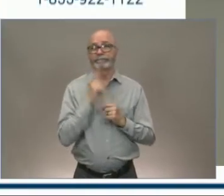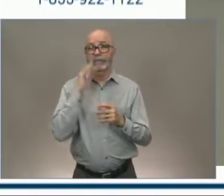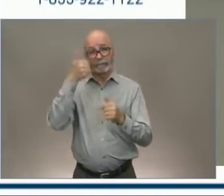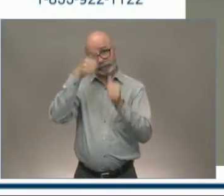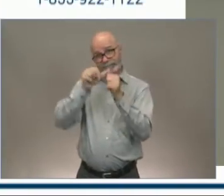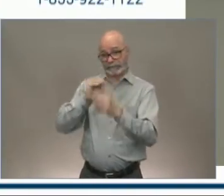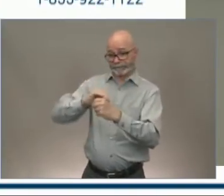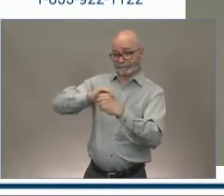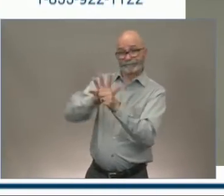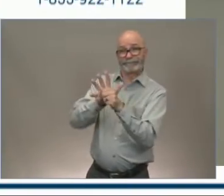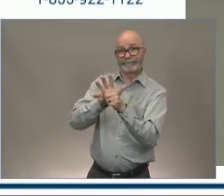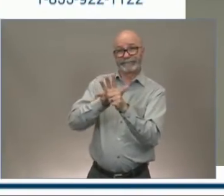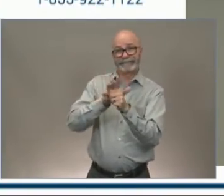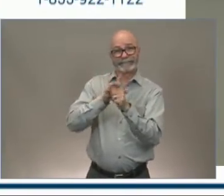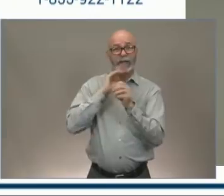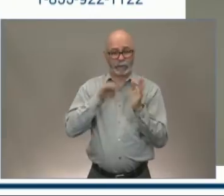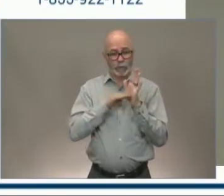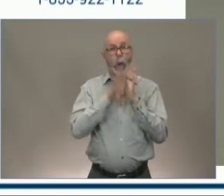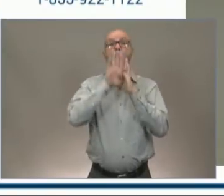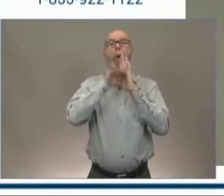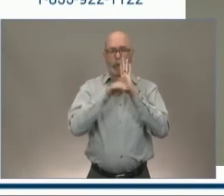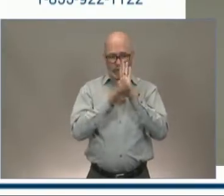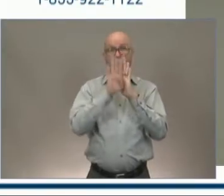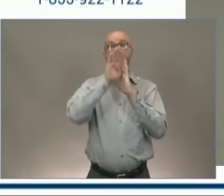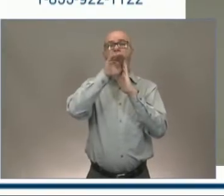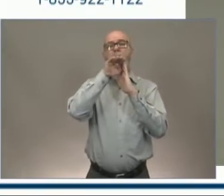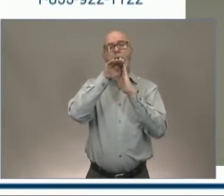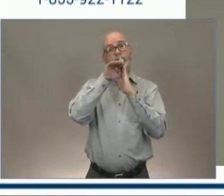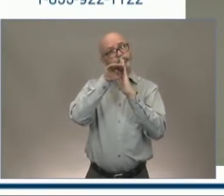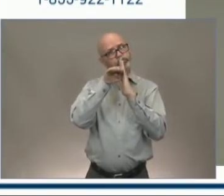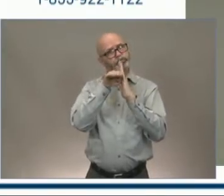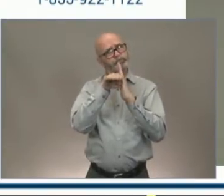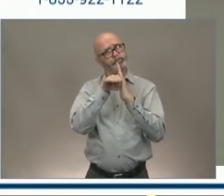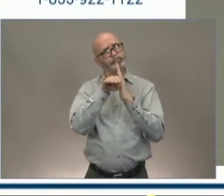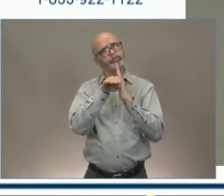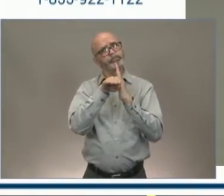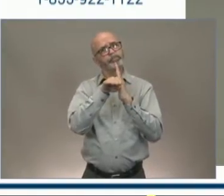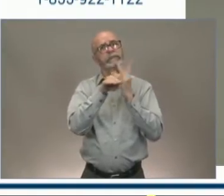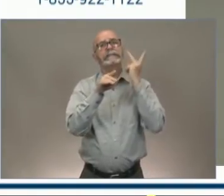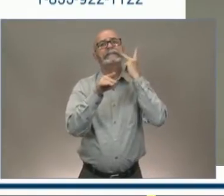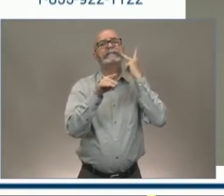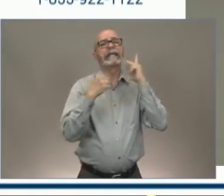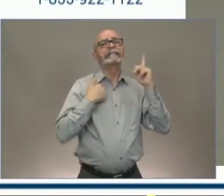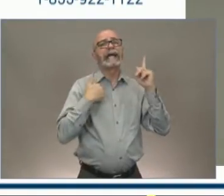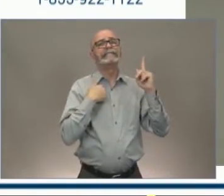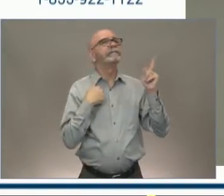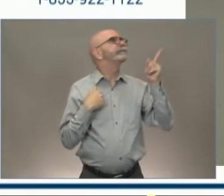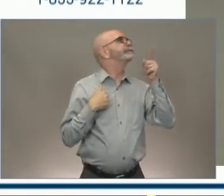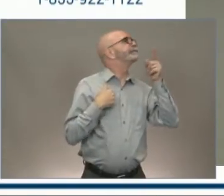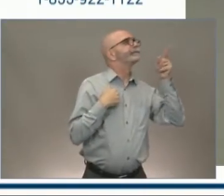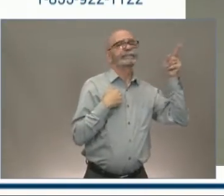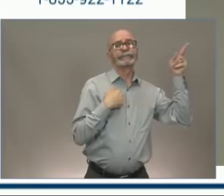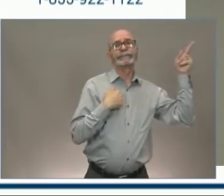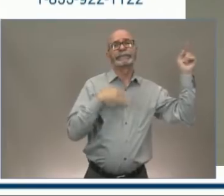will, of the second wave, it's clearly coming down. You look across the country, even globally, it's on a very much a downward trend.